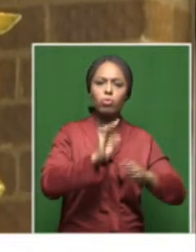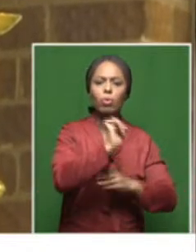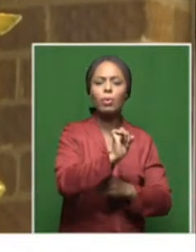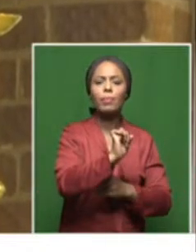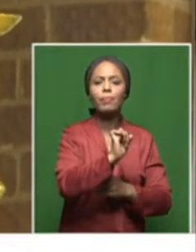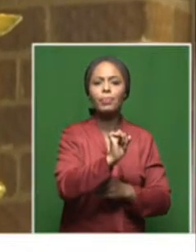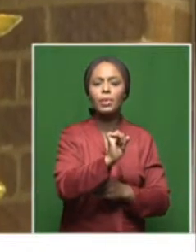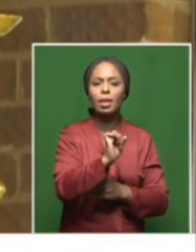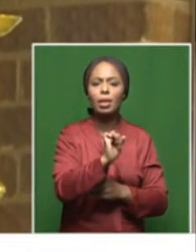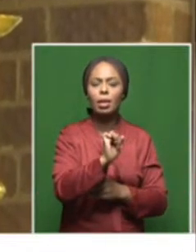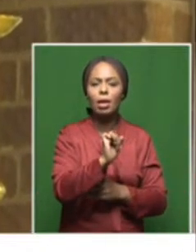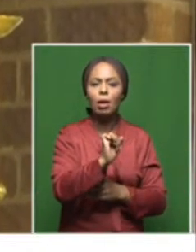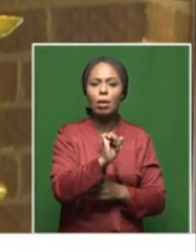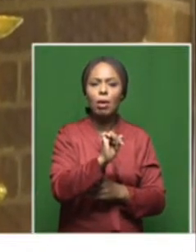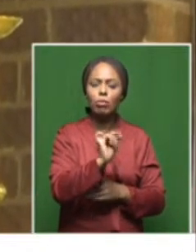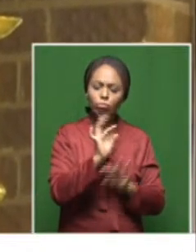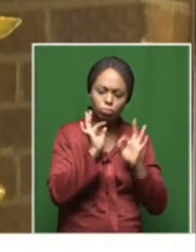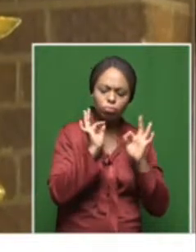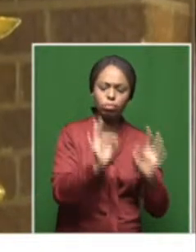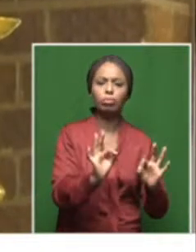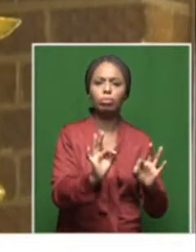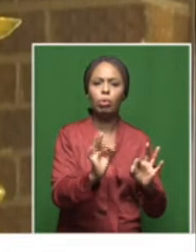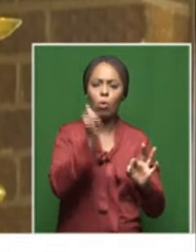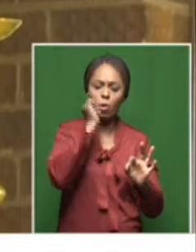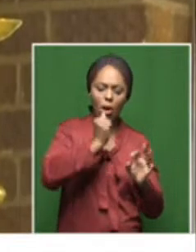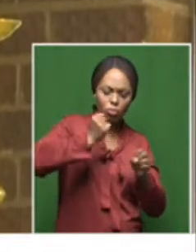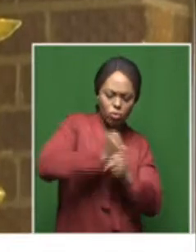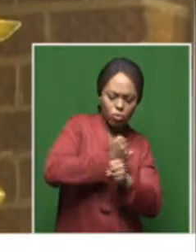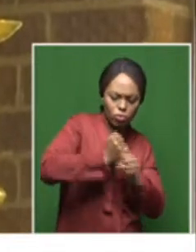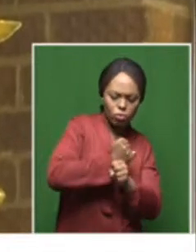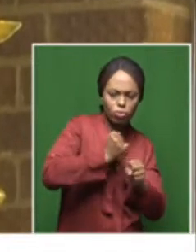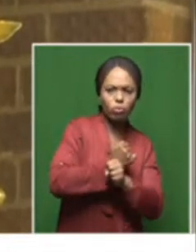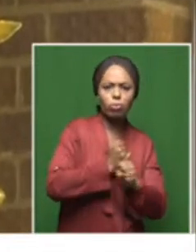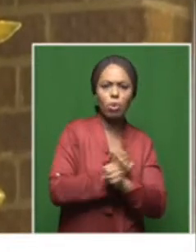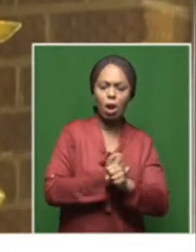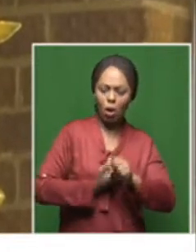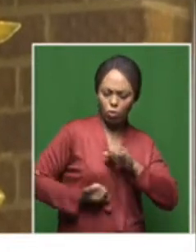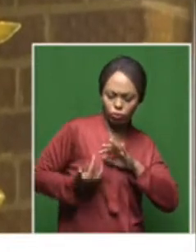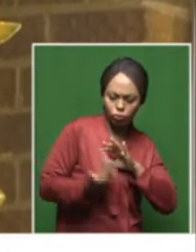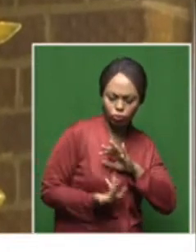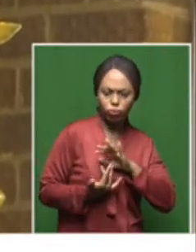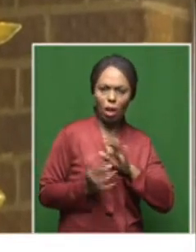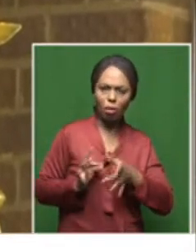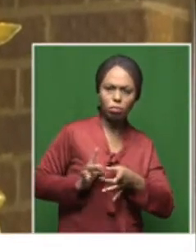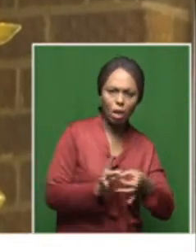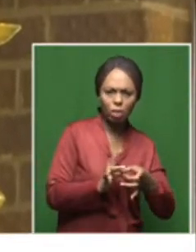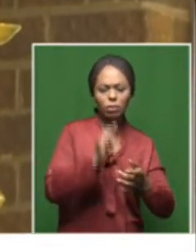done meticulously, with precision and class.